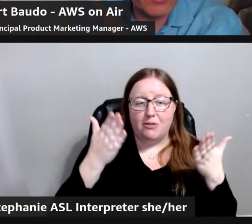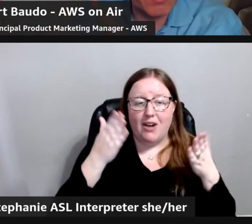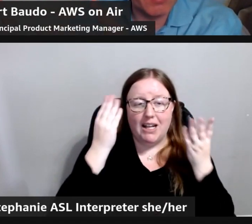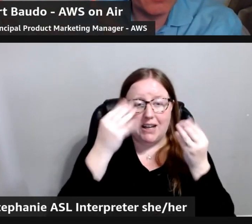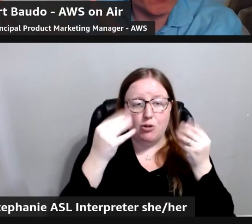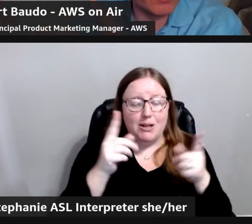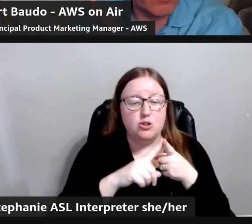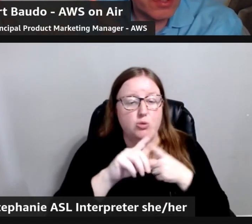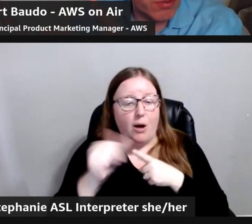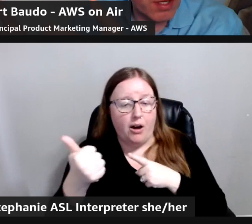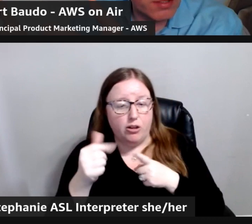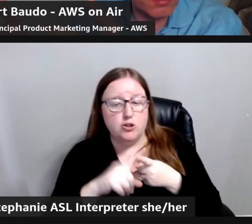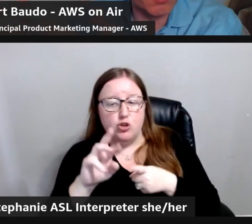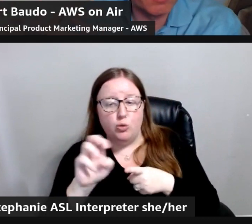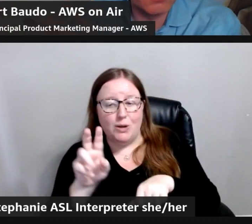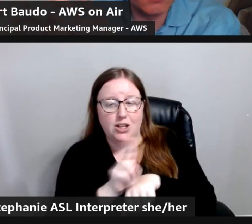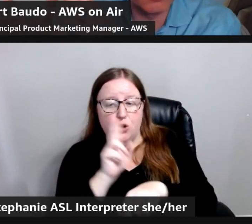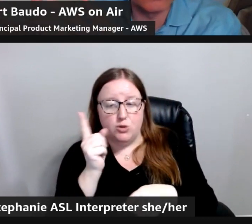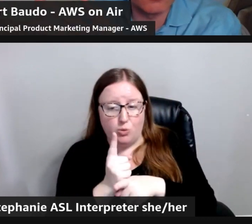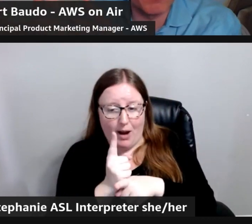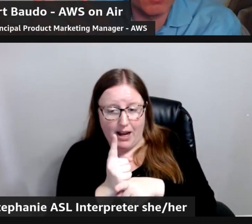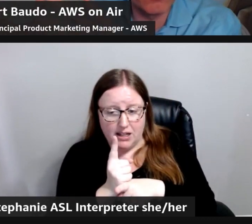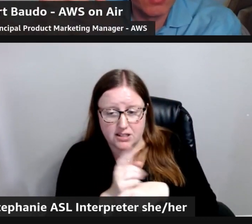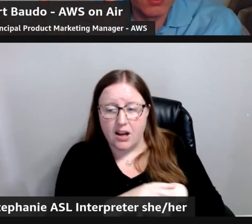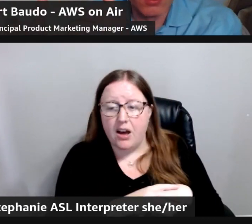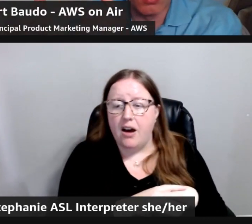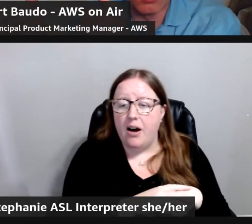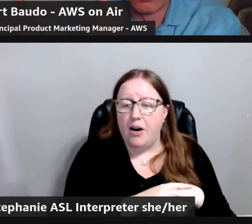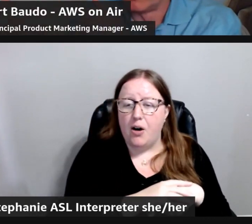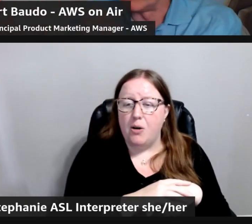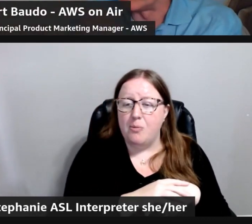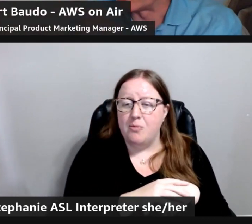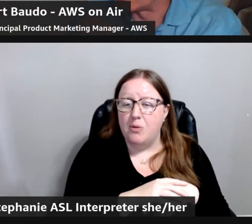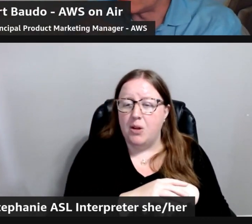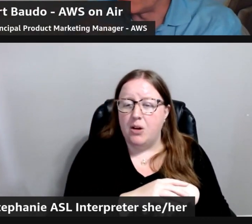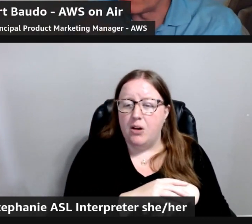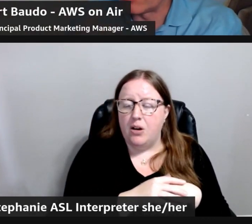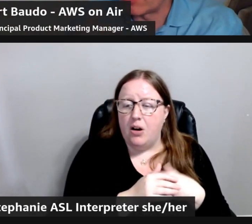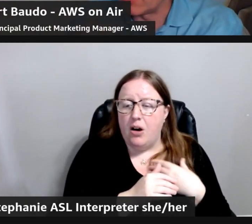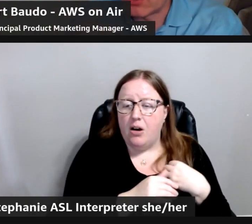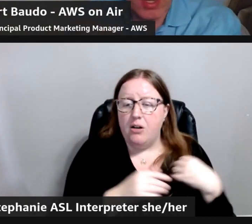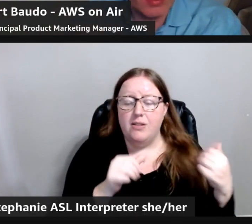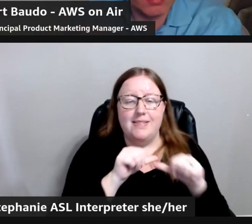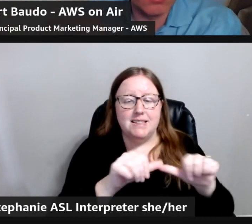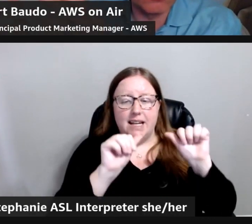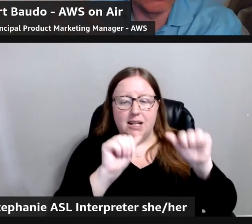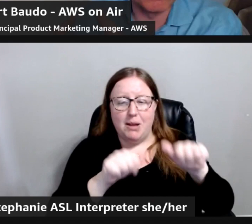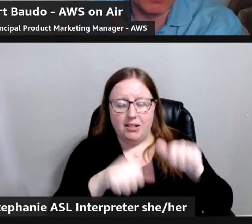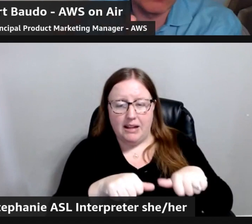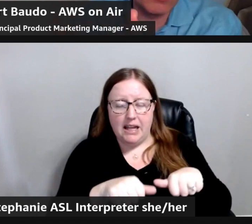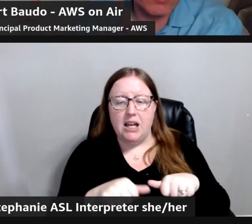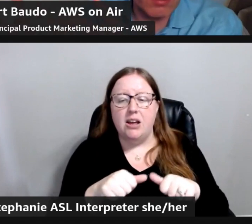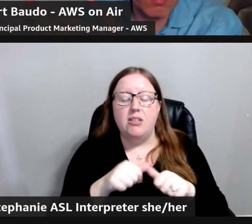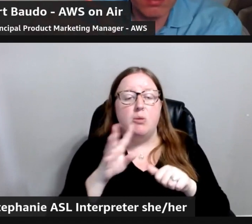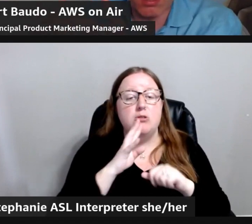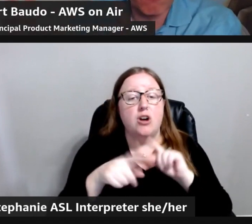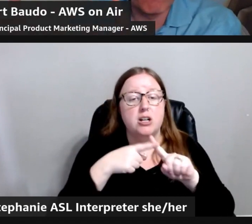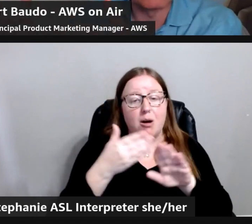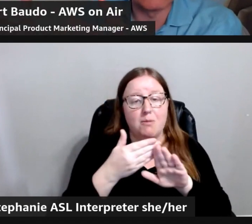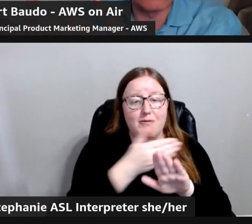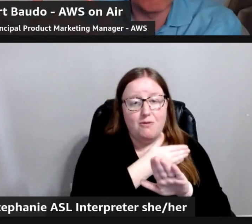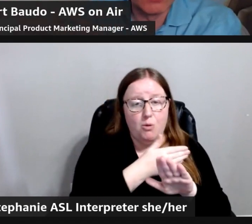to others to be able to reuse, correct? I mean, it's not just about, the sustainability tracking that you talked about associated with